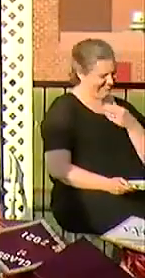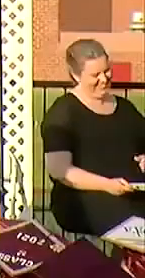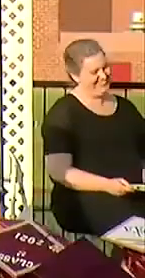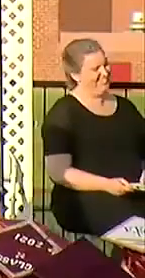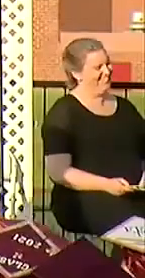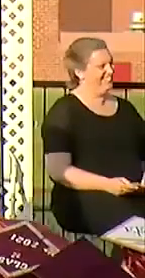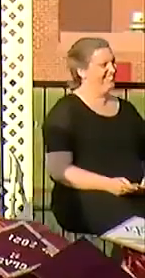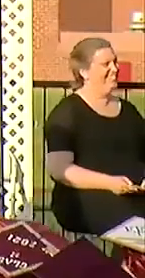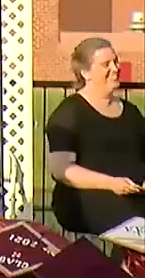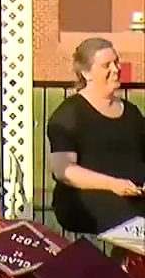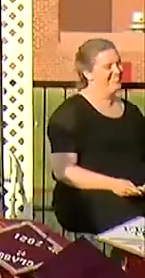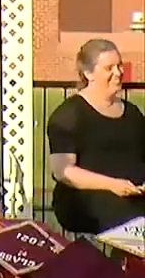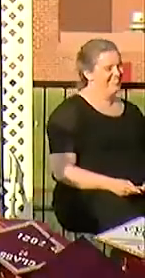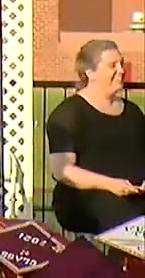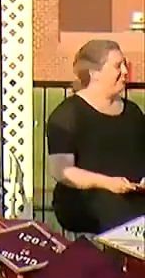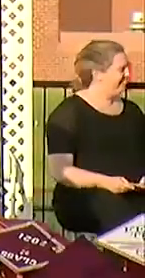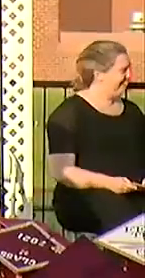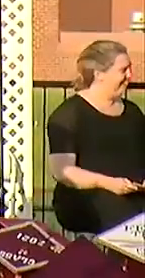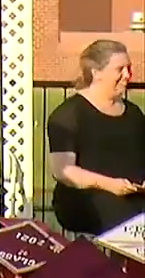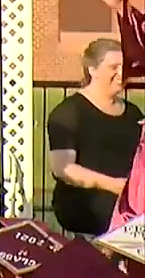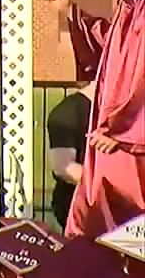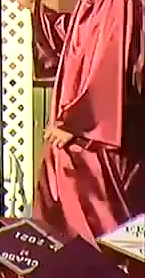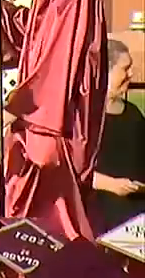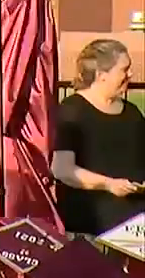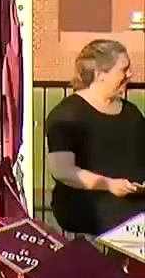Landon Marshall Holcomb.